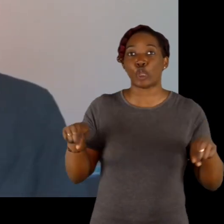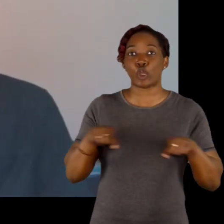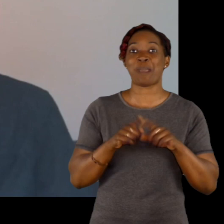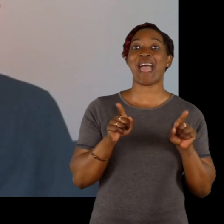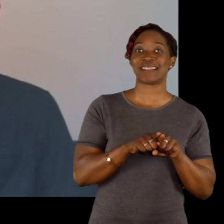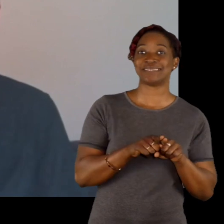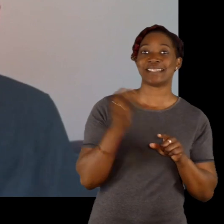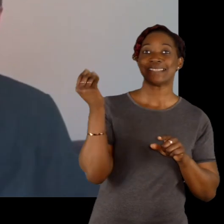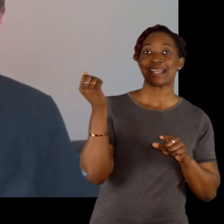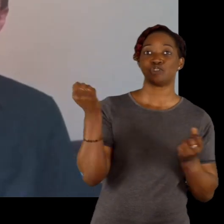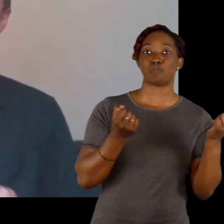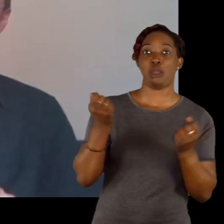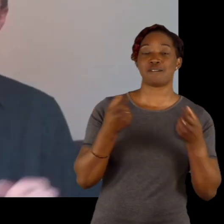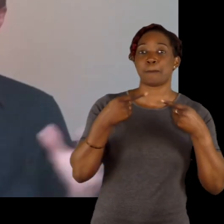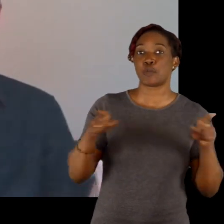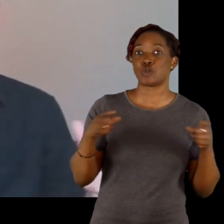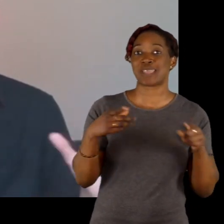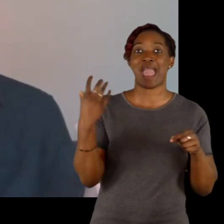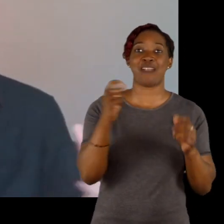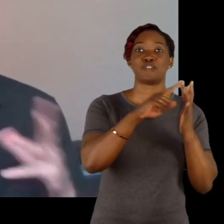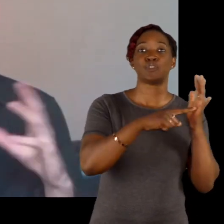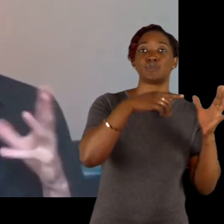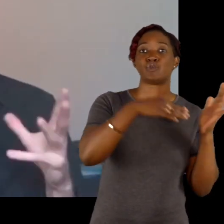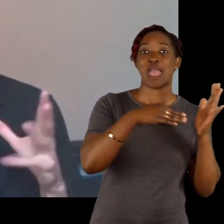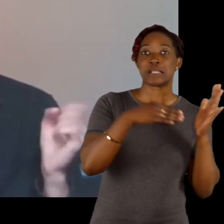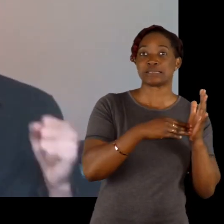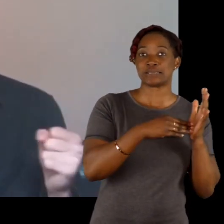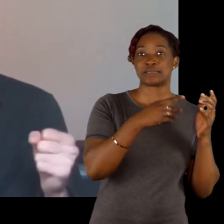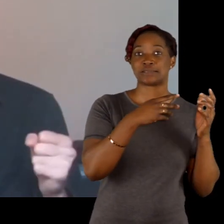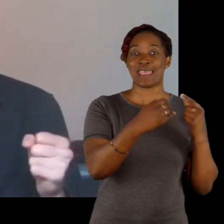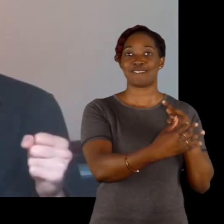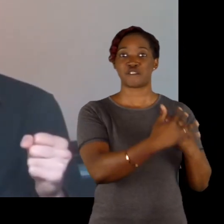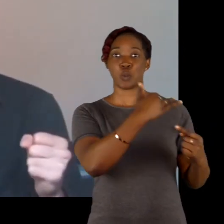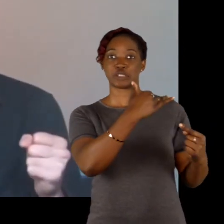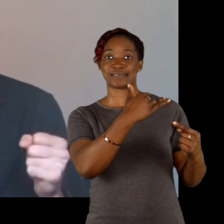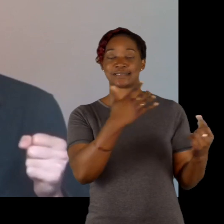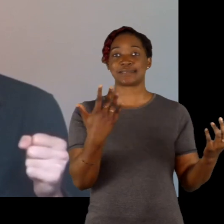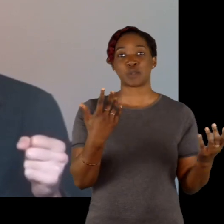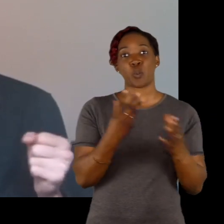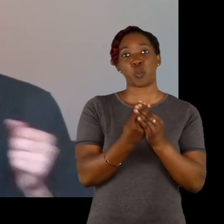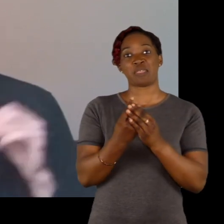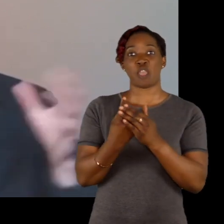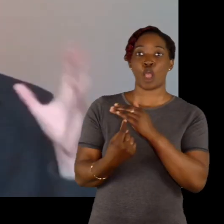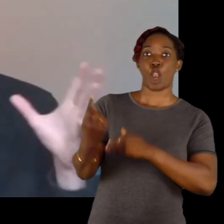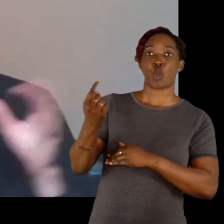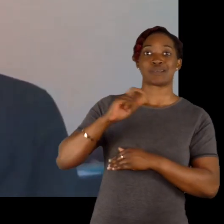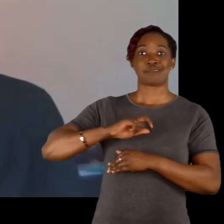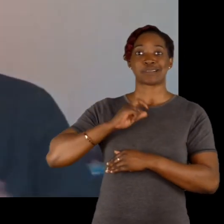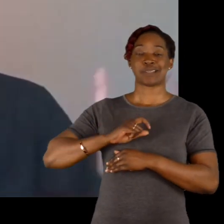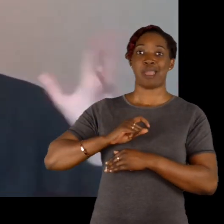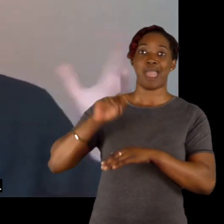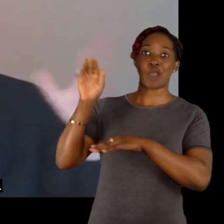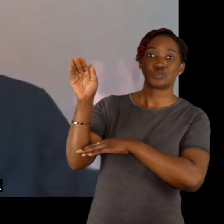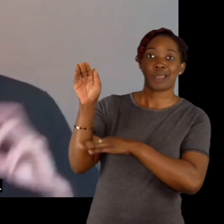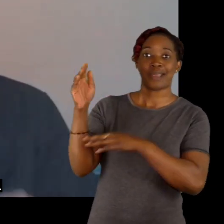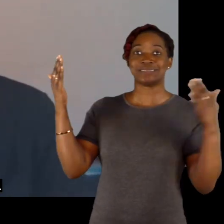that Taxi Driver theme, of course, where we have this sort of jazz associated with the lone character out at night,